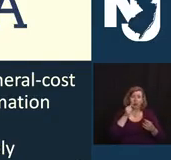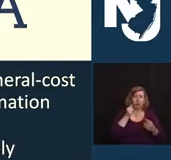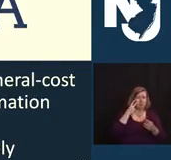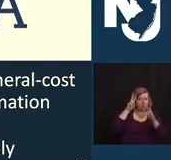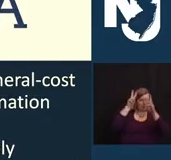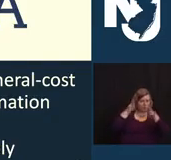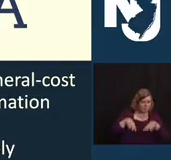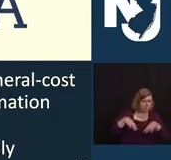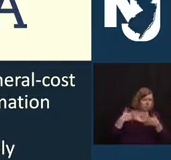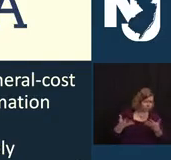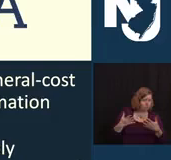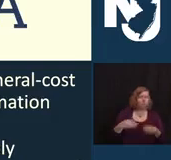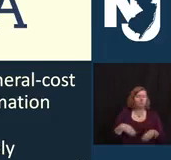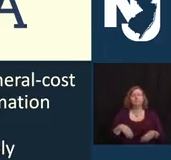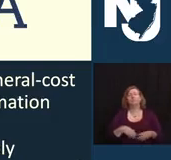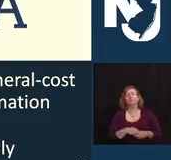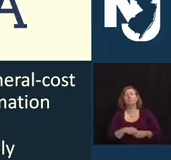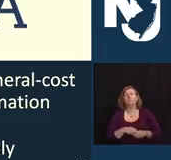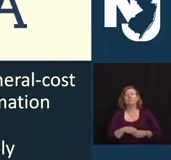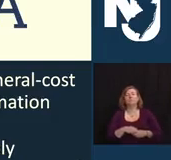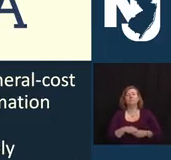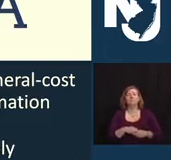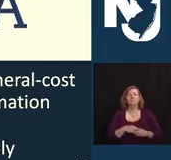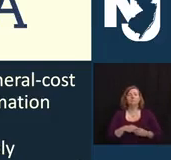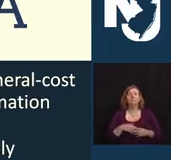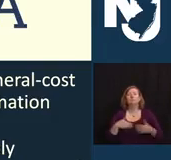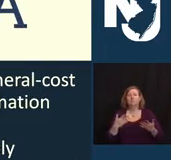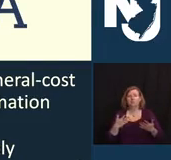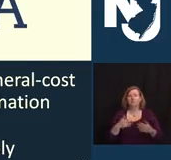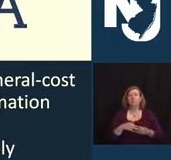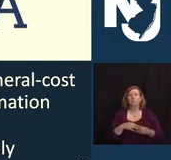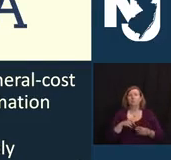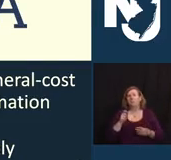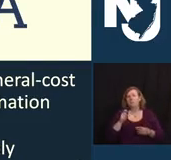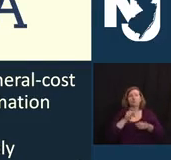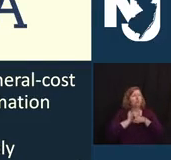assistance, and then to call